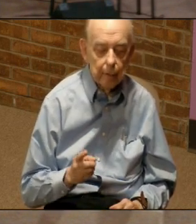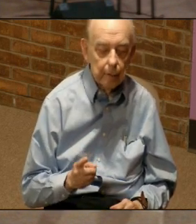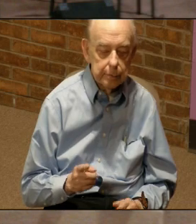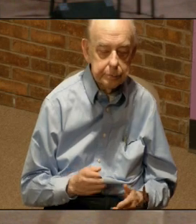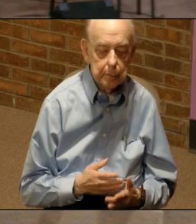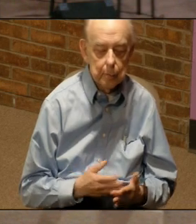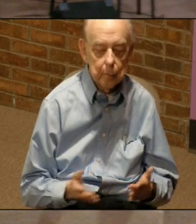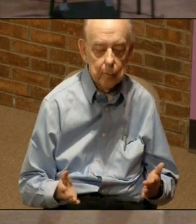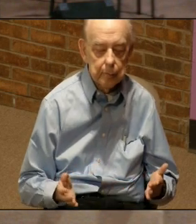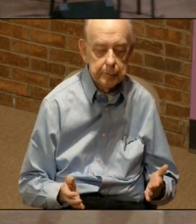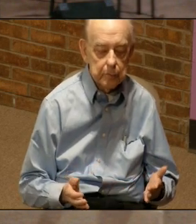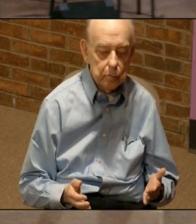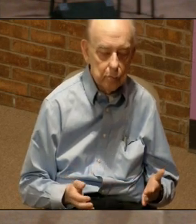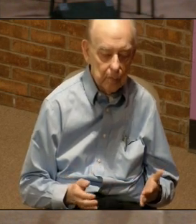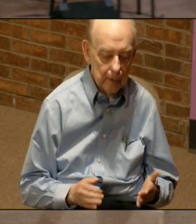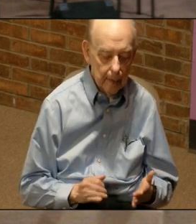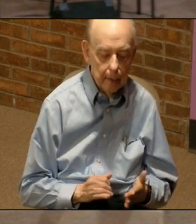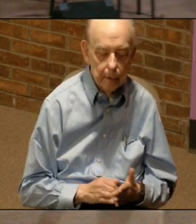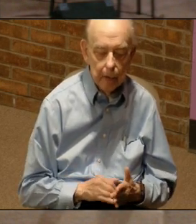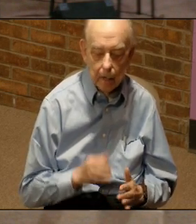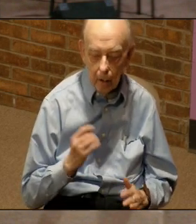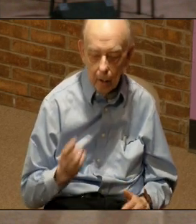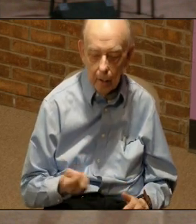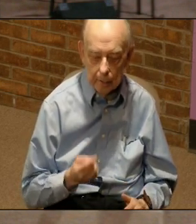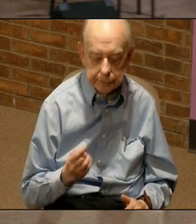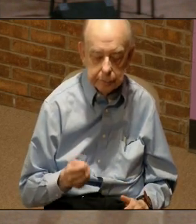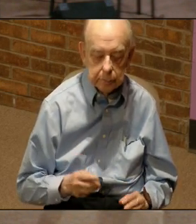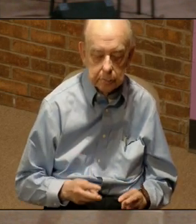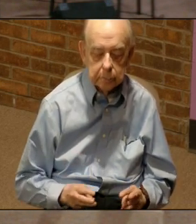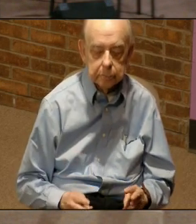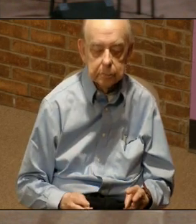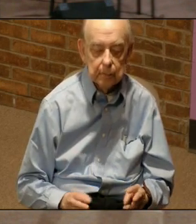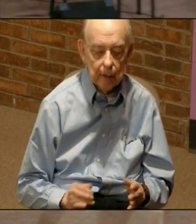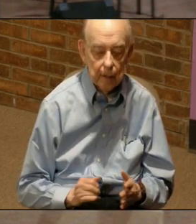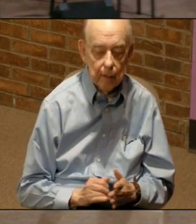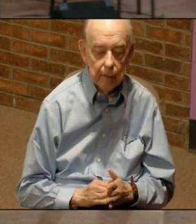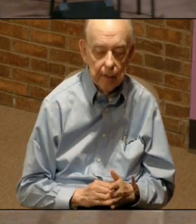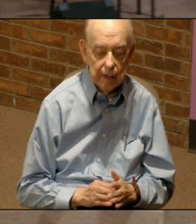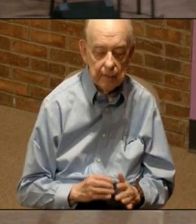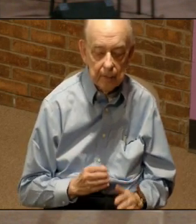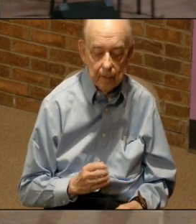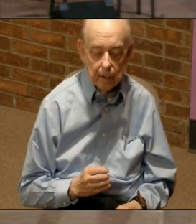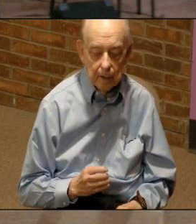that things aren't always the way they appear.